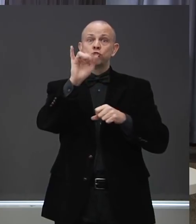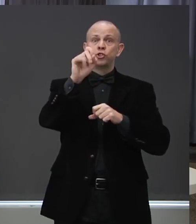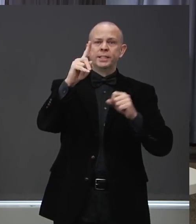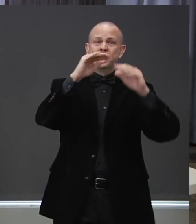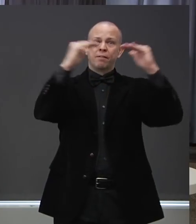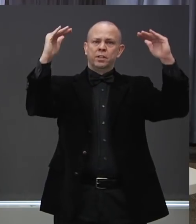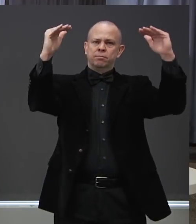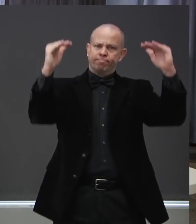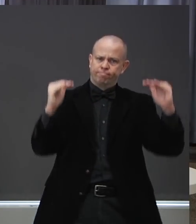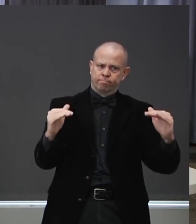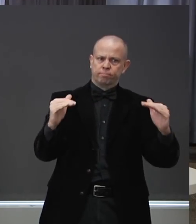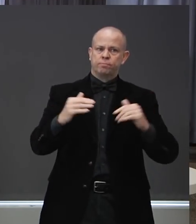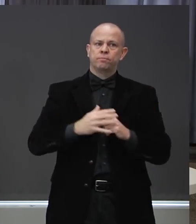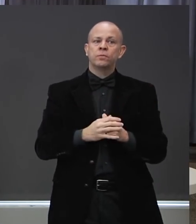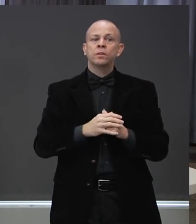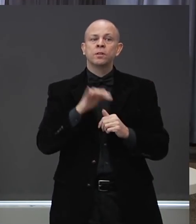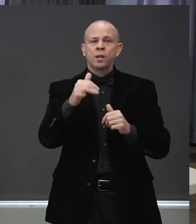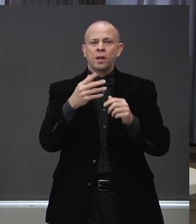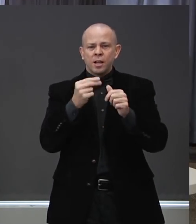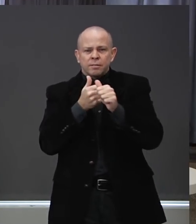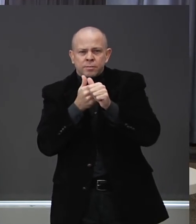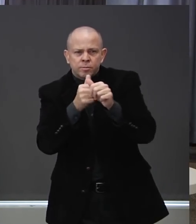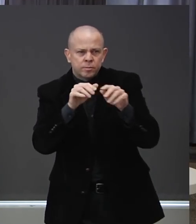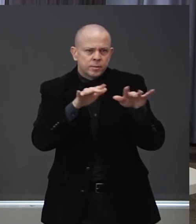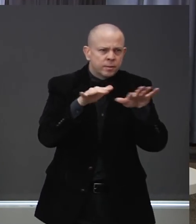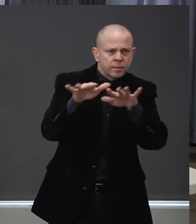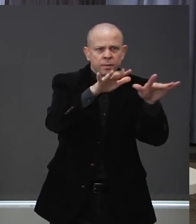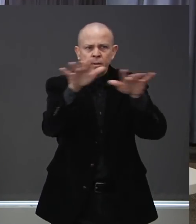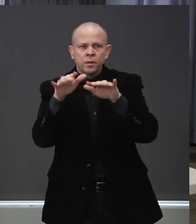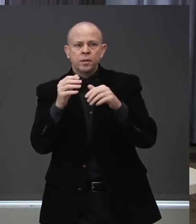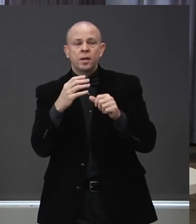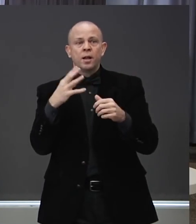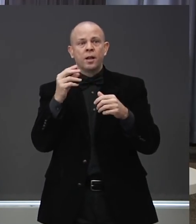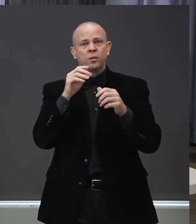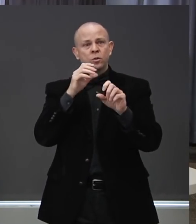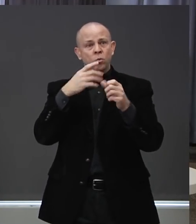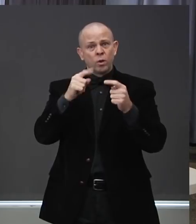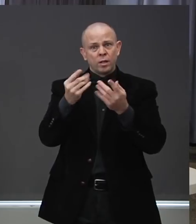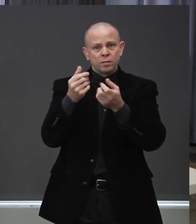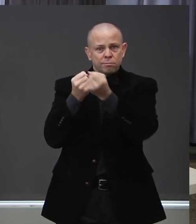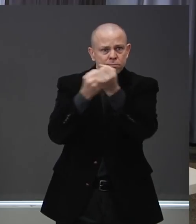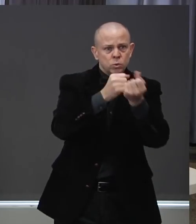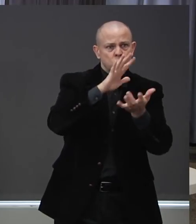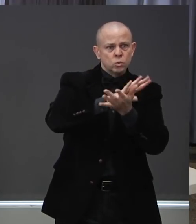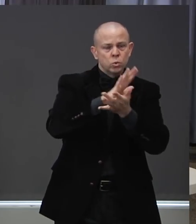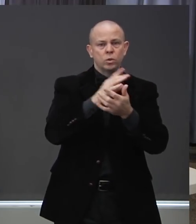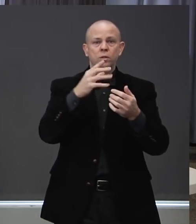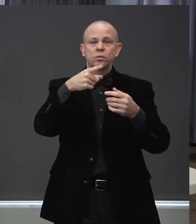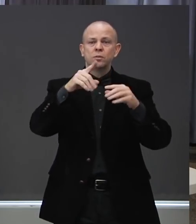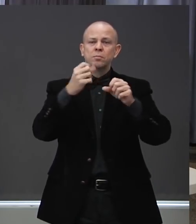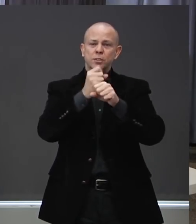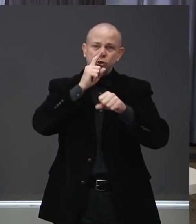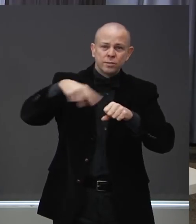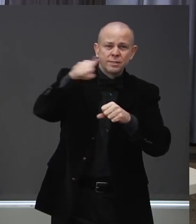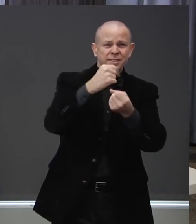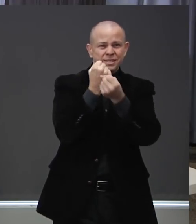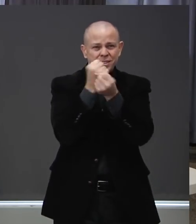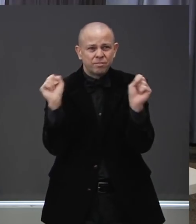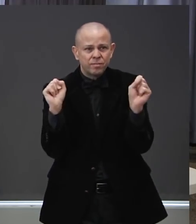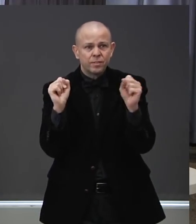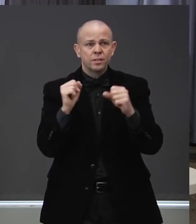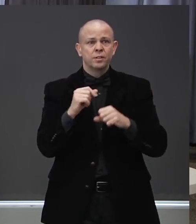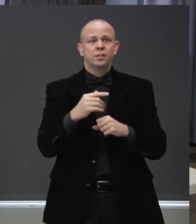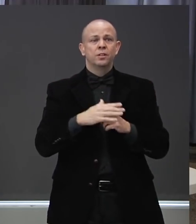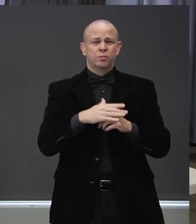schools can really prioritize reopening when it's safest to do so. So it's a good question, but